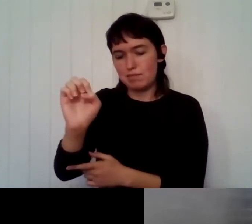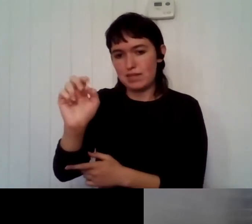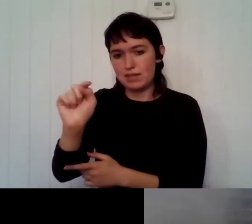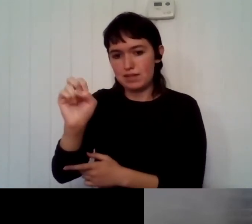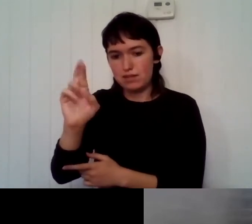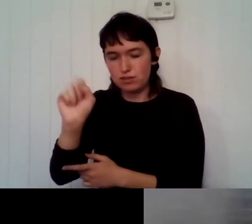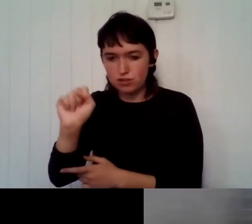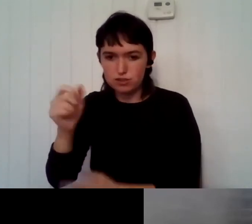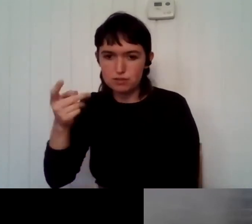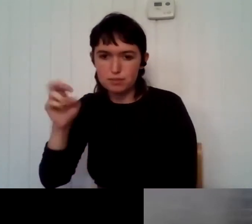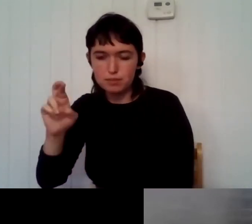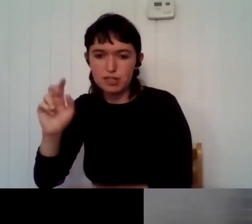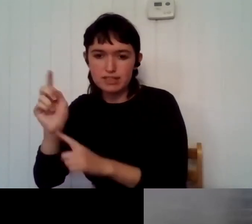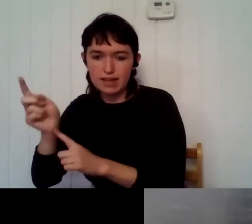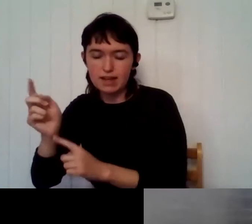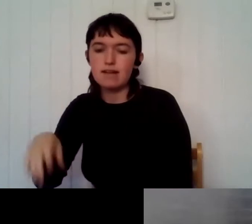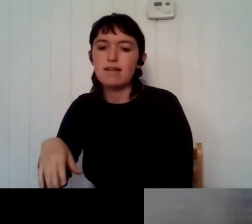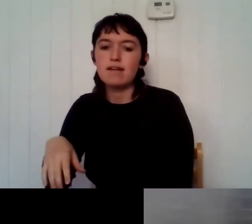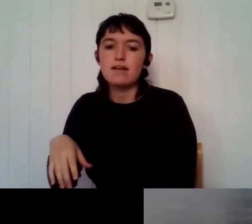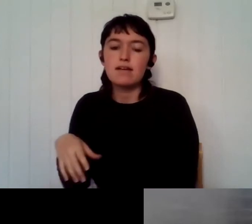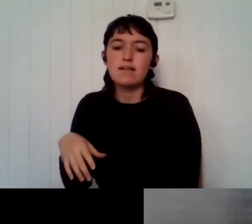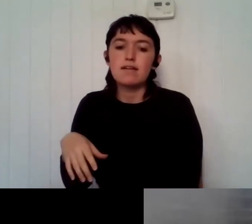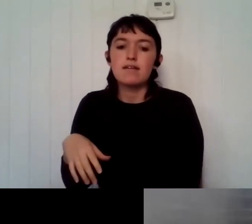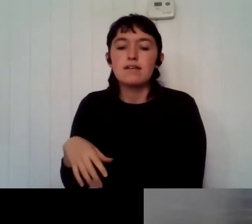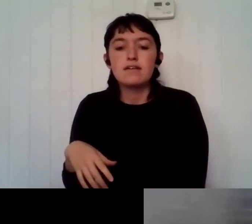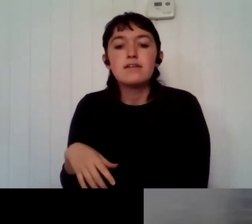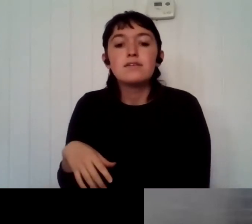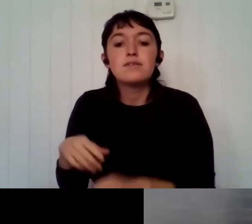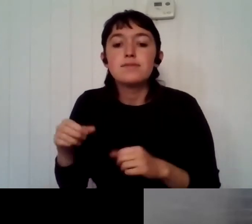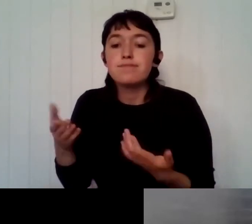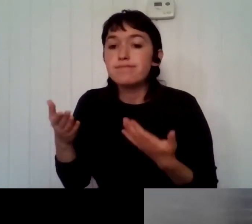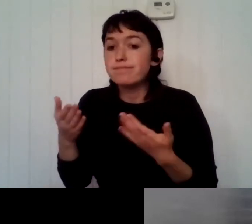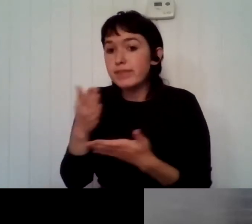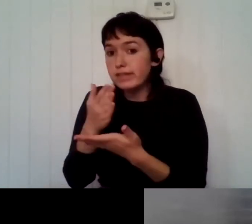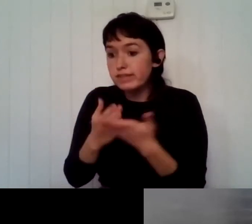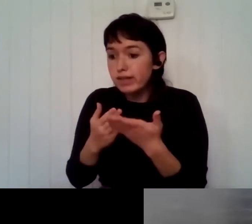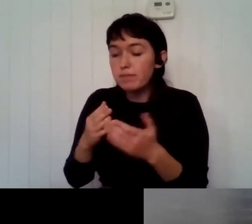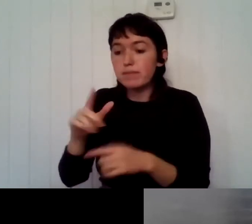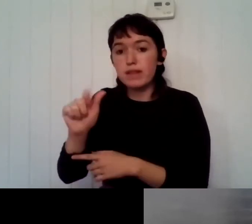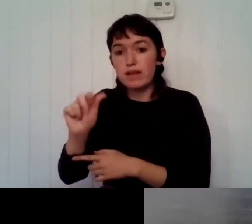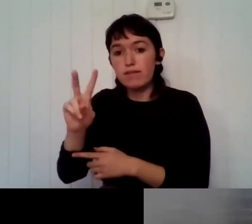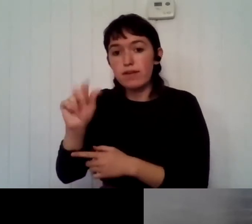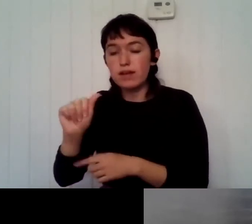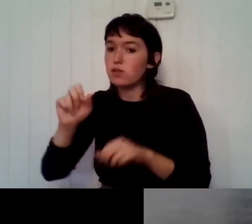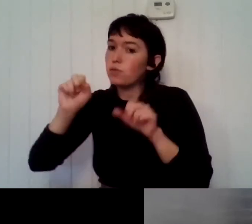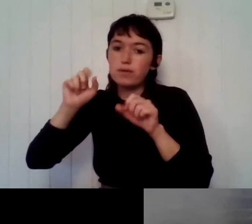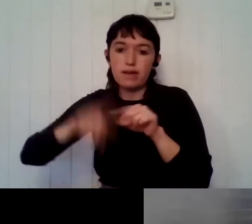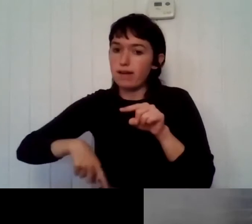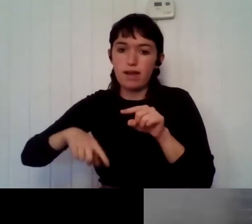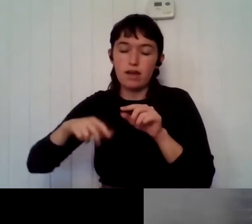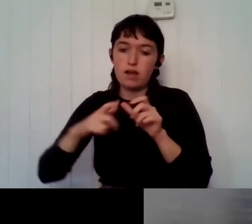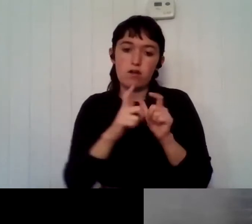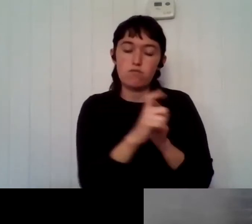lava flow. But there are a lot of volcanic products that you cannot outrun. For example, in explosive volcanoes, for example,